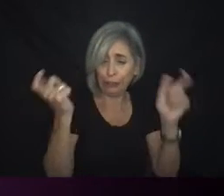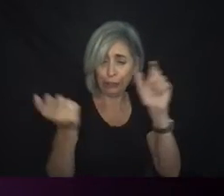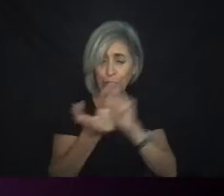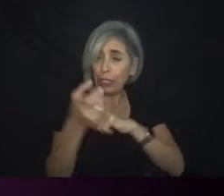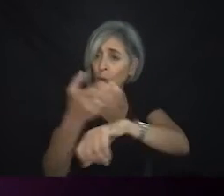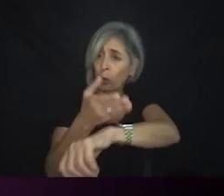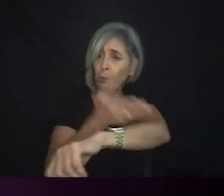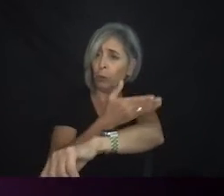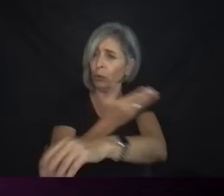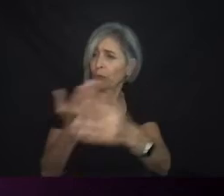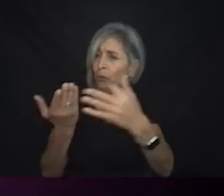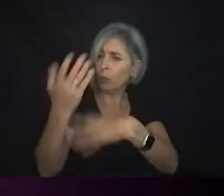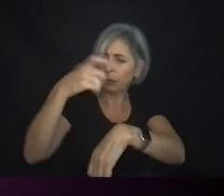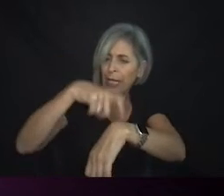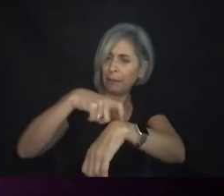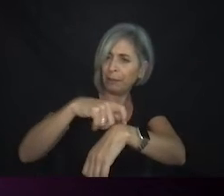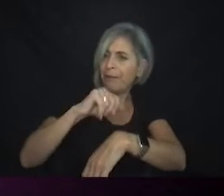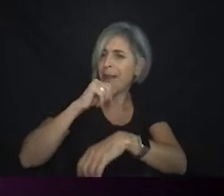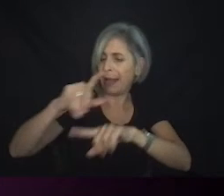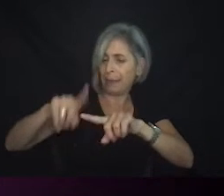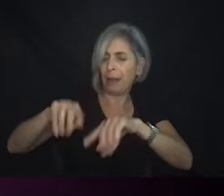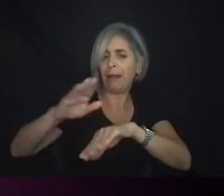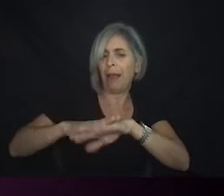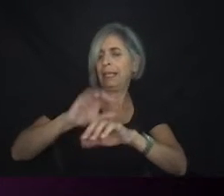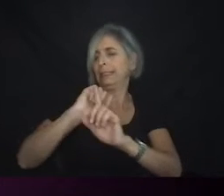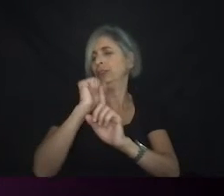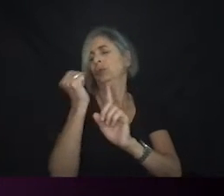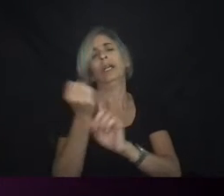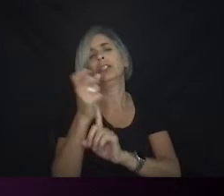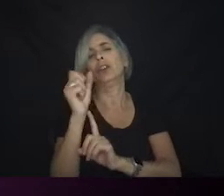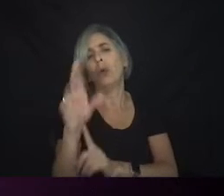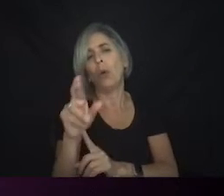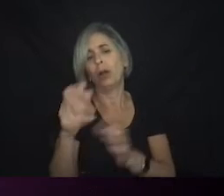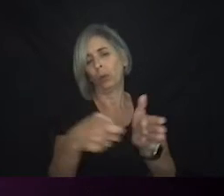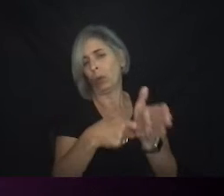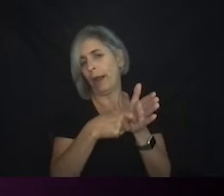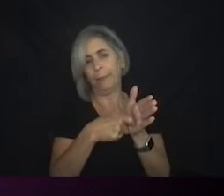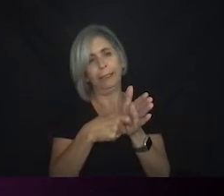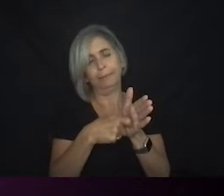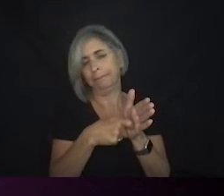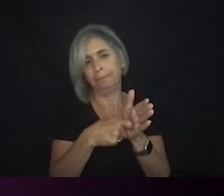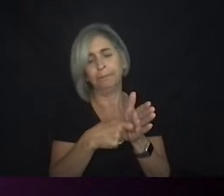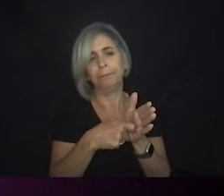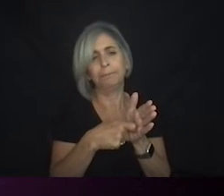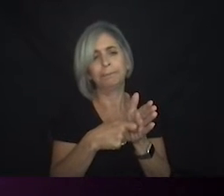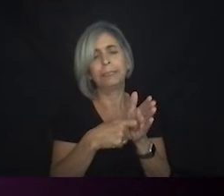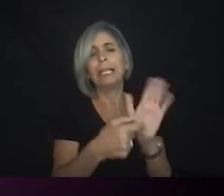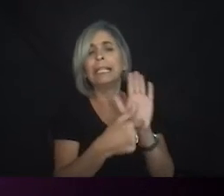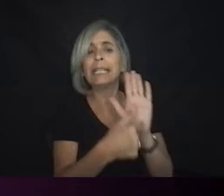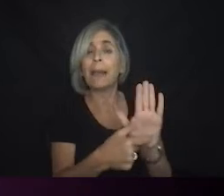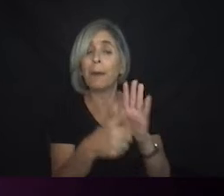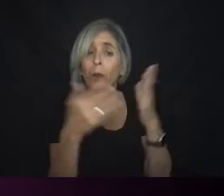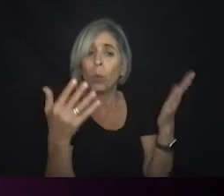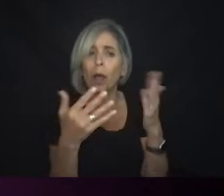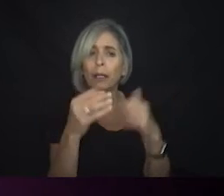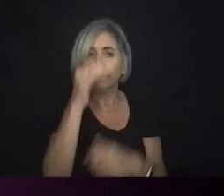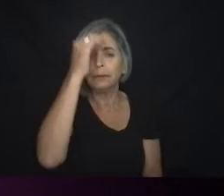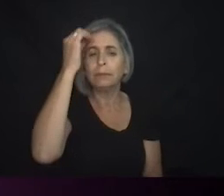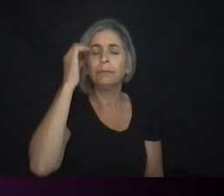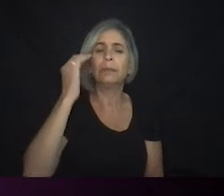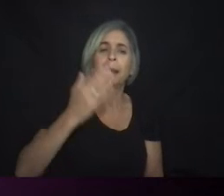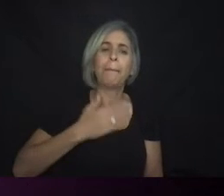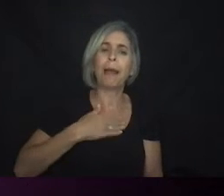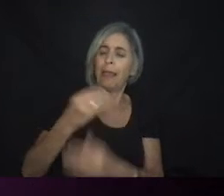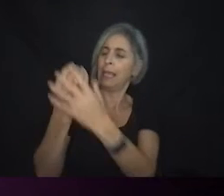improve over time, but they're still not dependent on a situation or environment. So an example is me in my